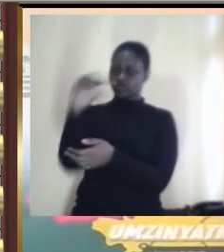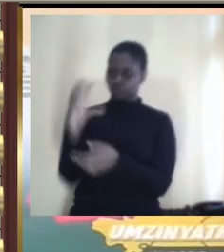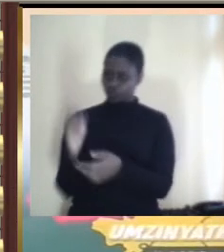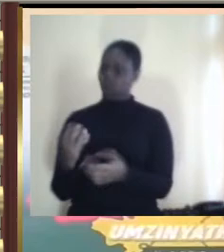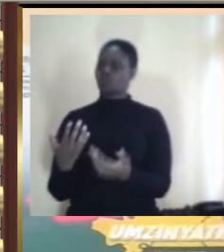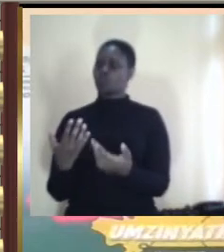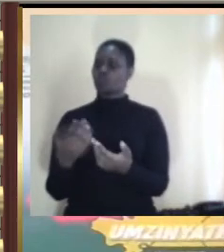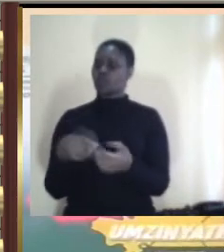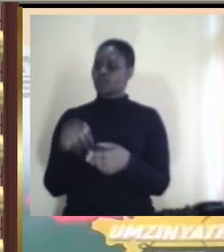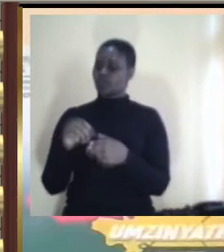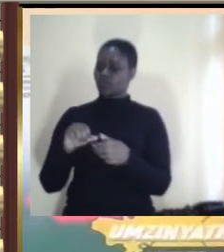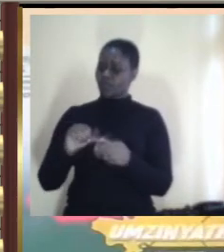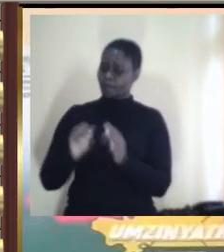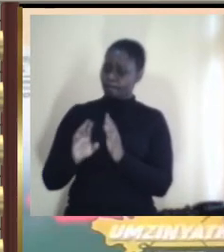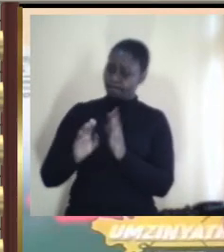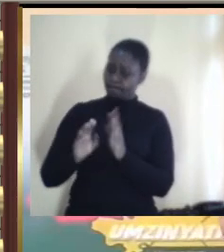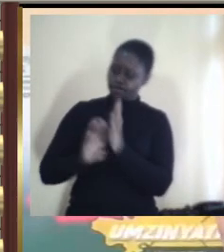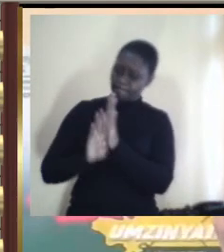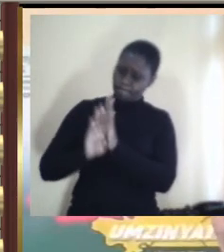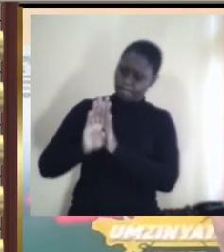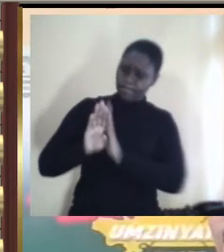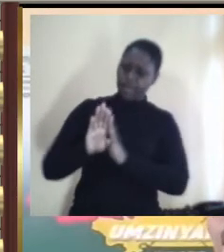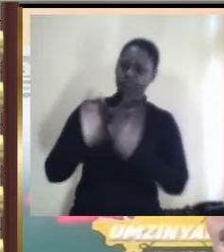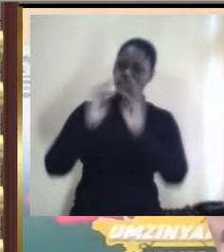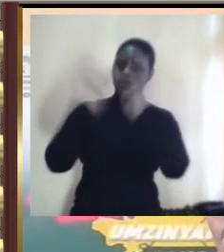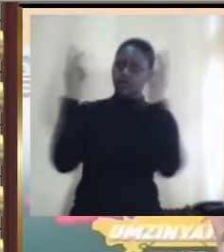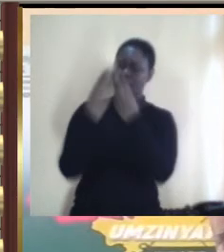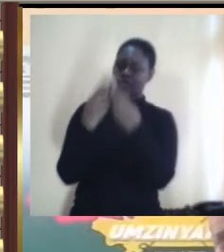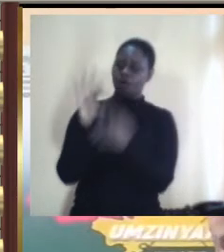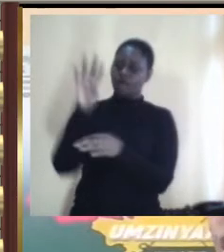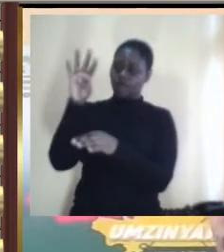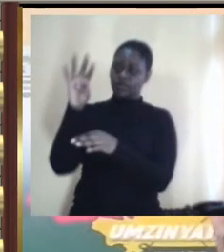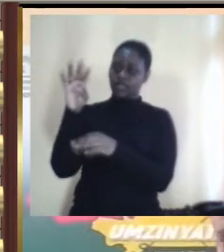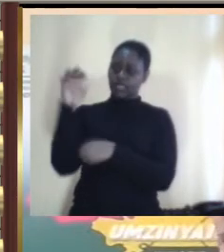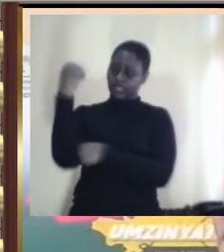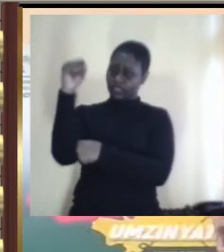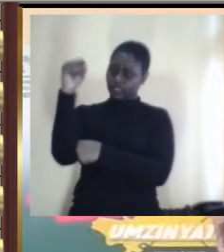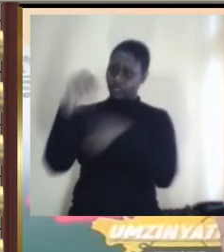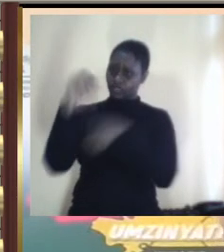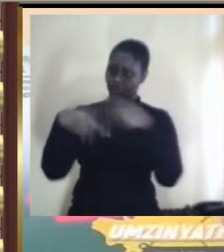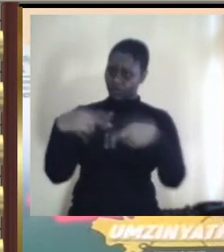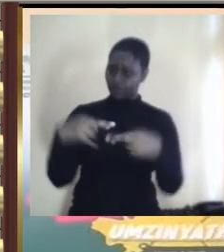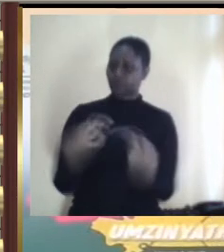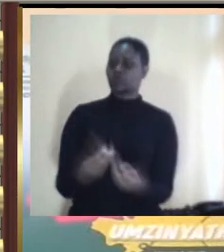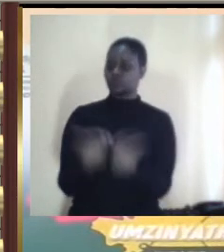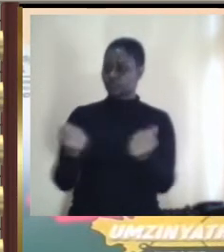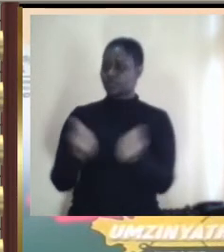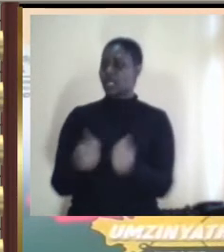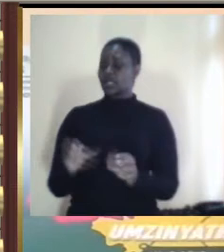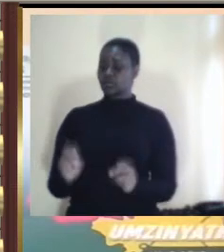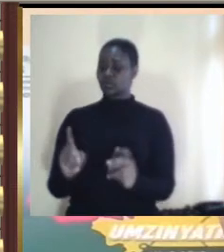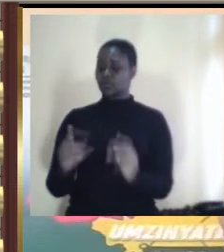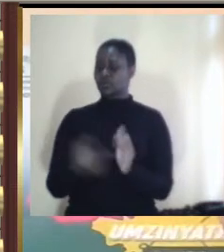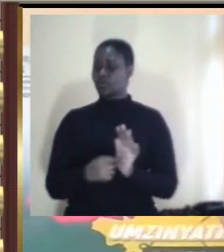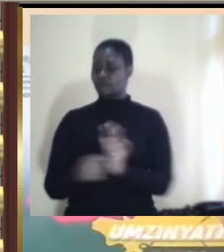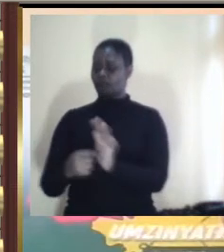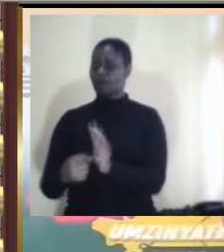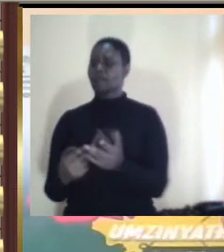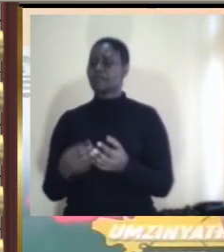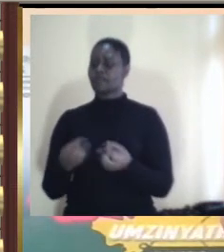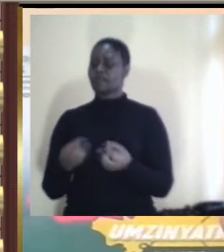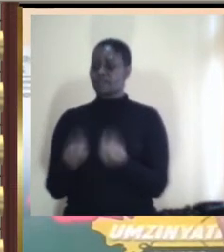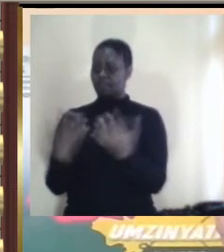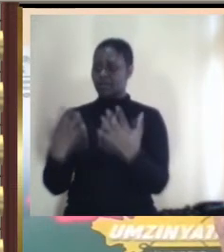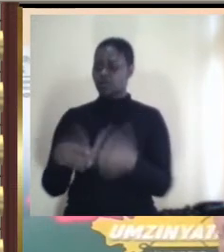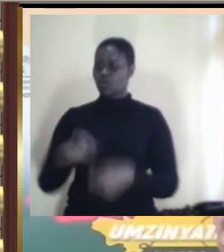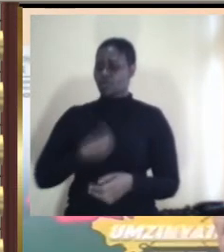youth exposure to the world of the fourth industrial revolution. This opportunity will expose young people to